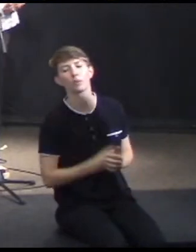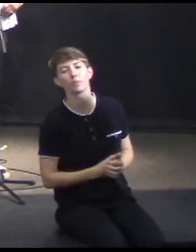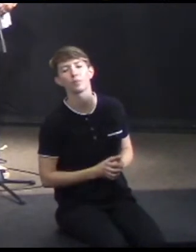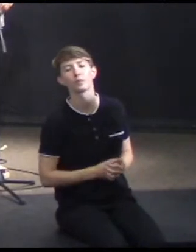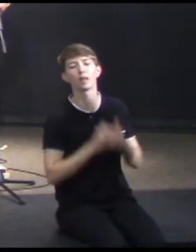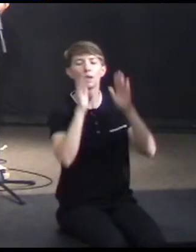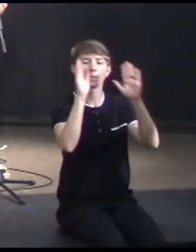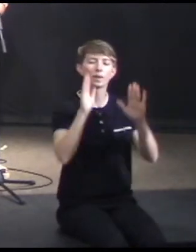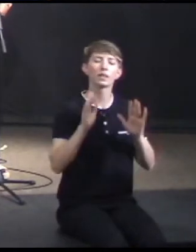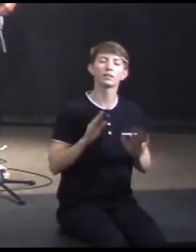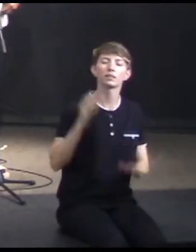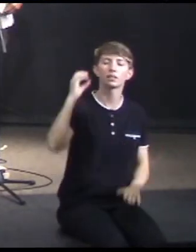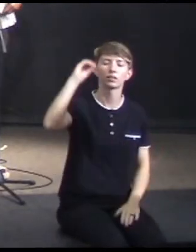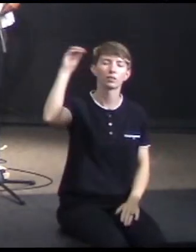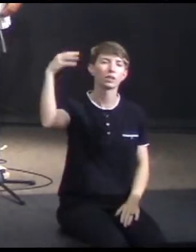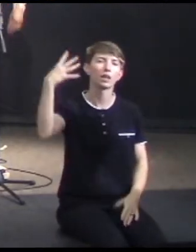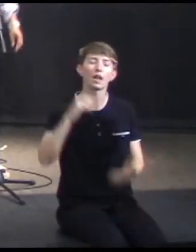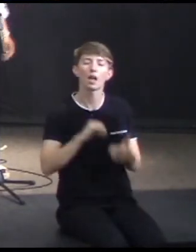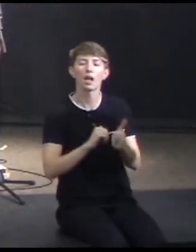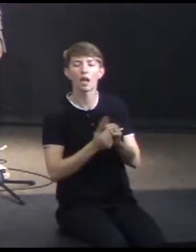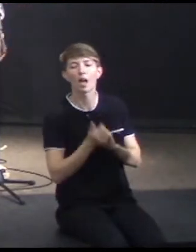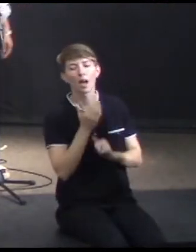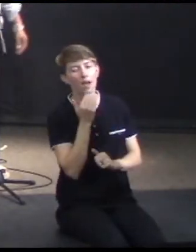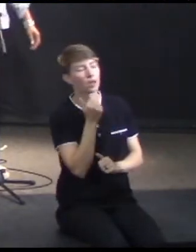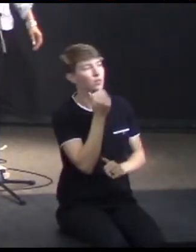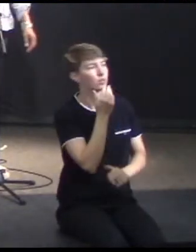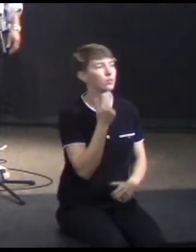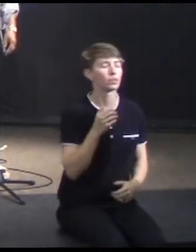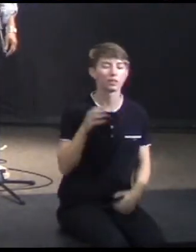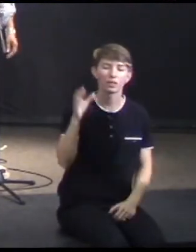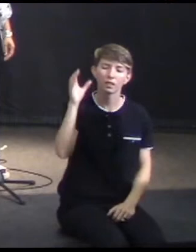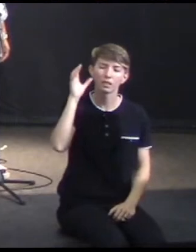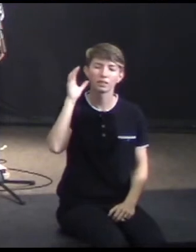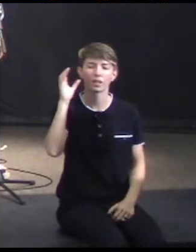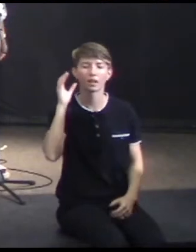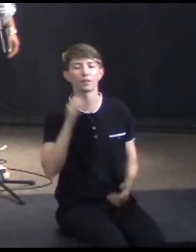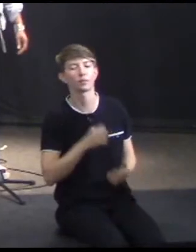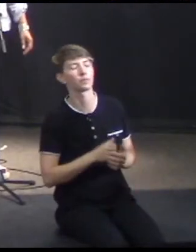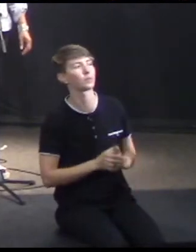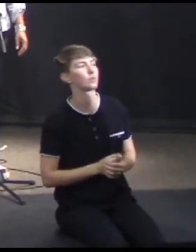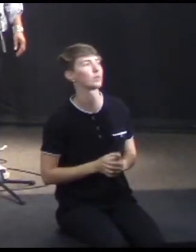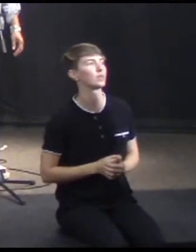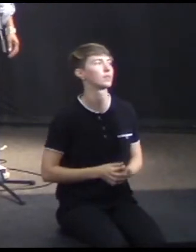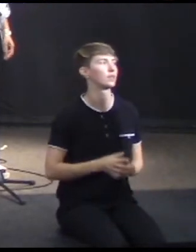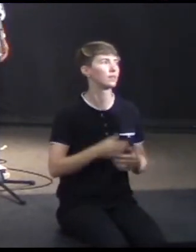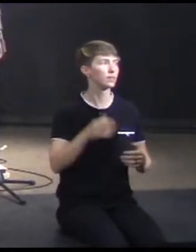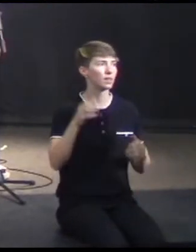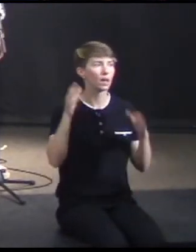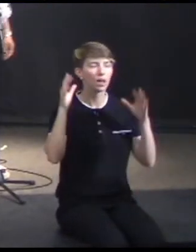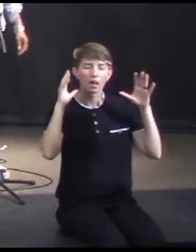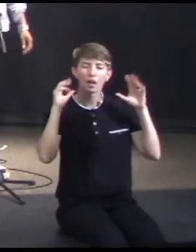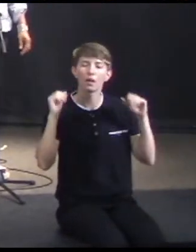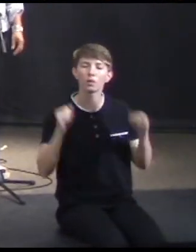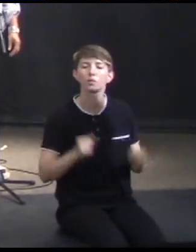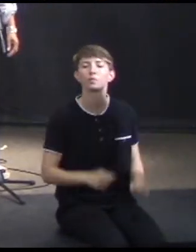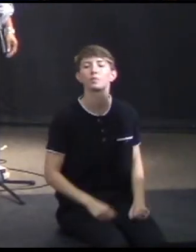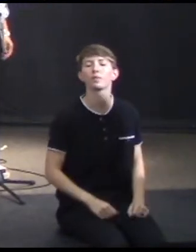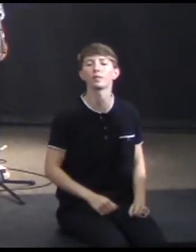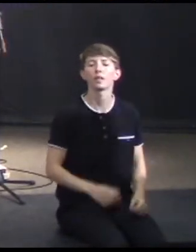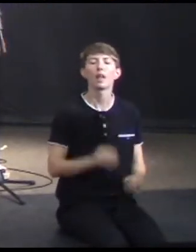sound. Amazing grace, how sweet the sound. Amazing grace, how sweet the sound.